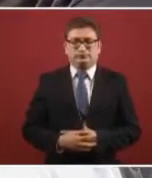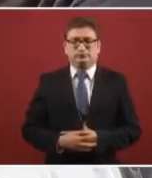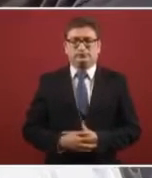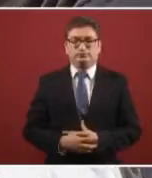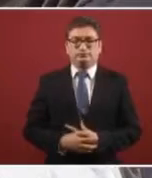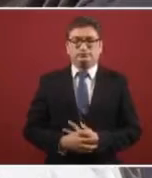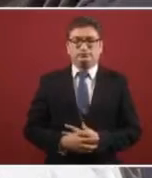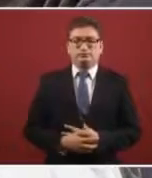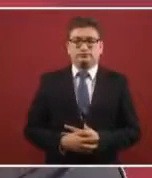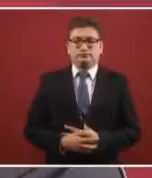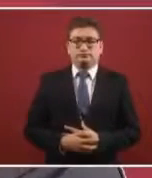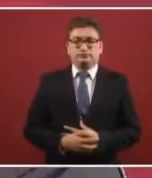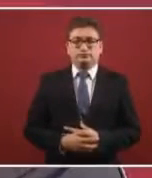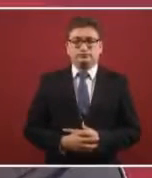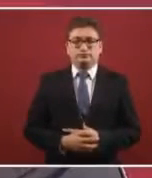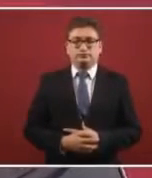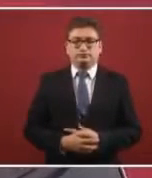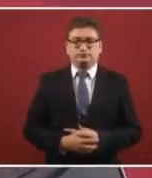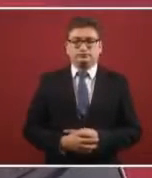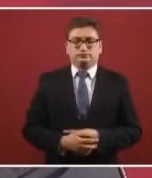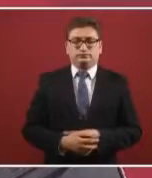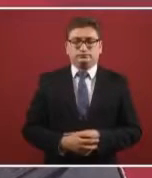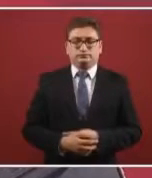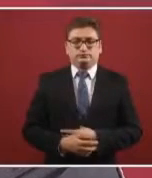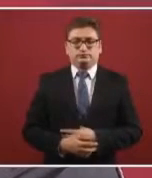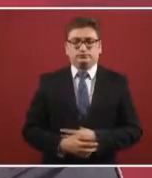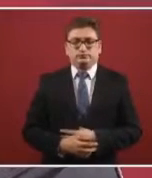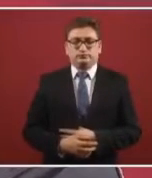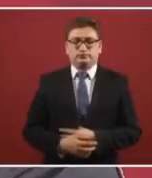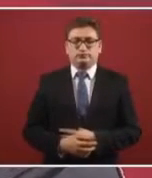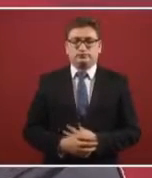actuando If they're acting